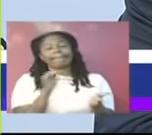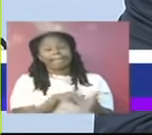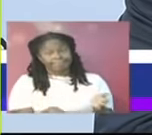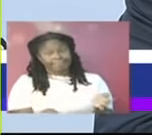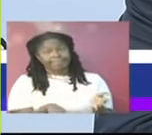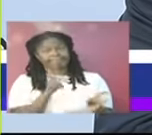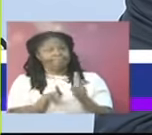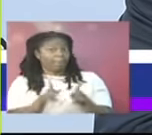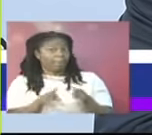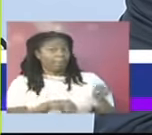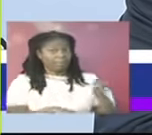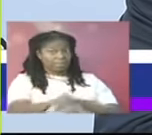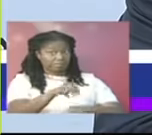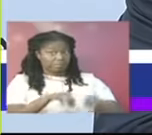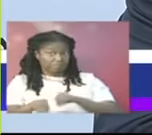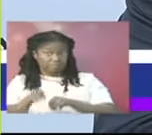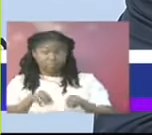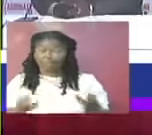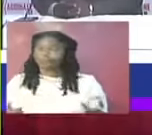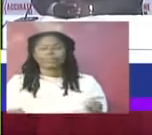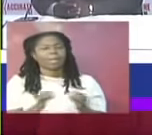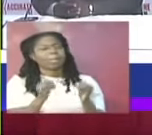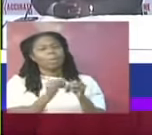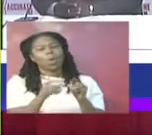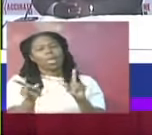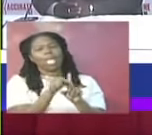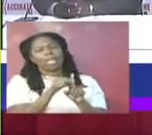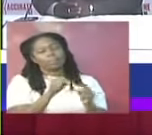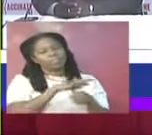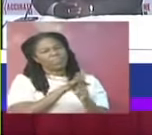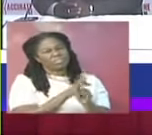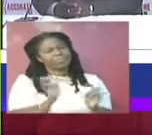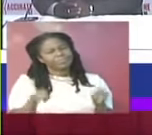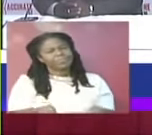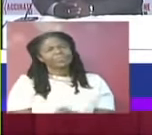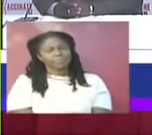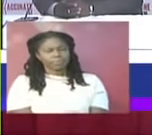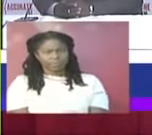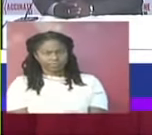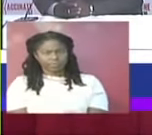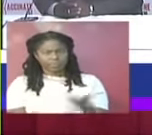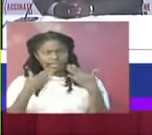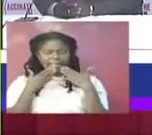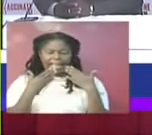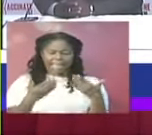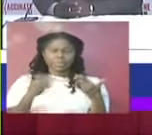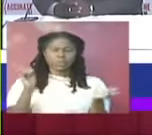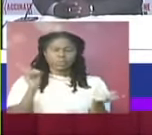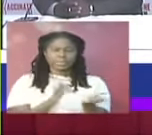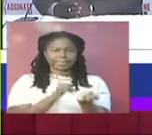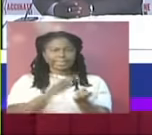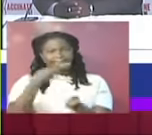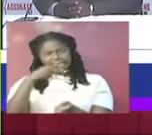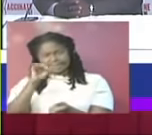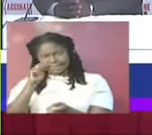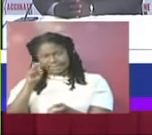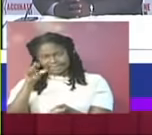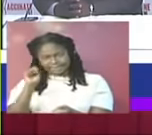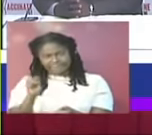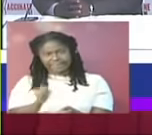and movement patterns change. Thank you very much, Dr. Hines. We now go to Guardian Media, CNC3. Good